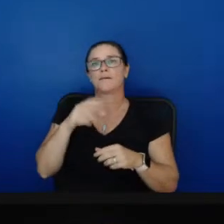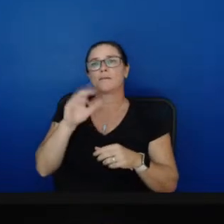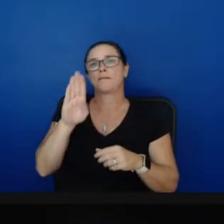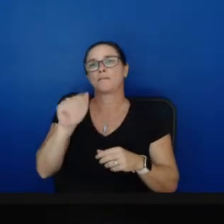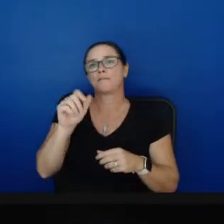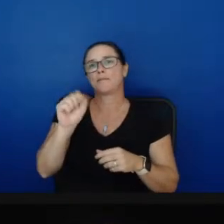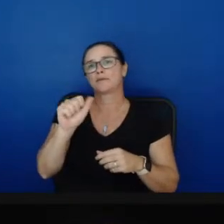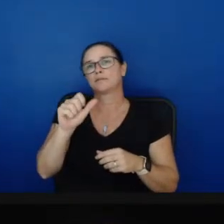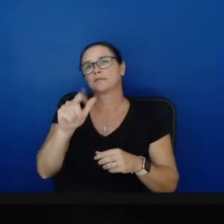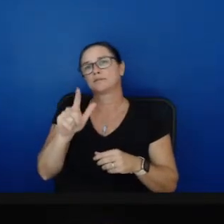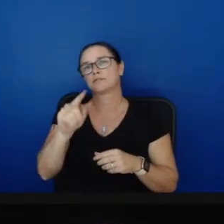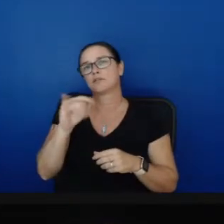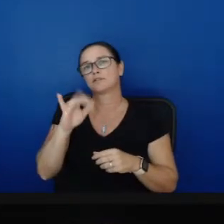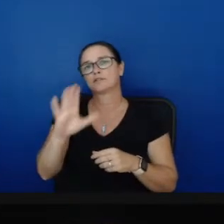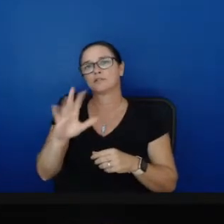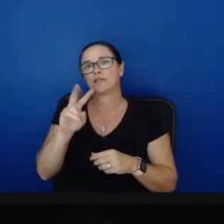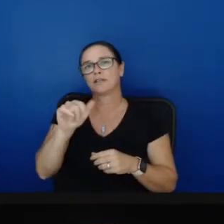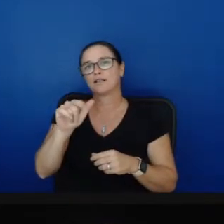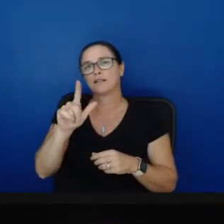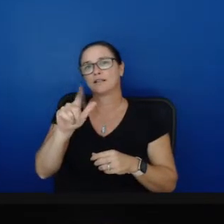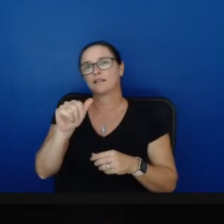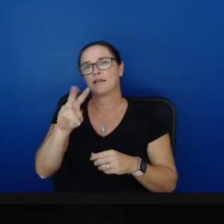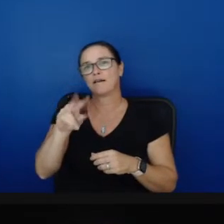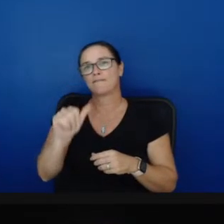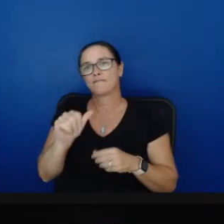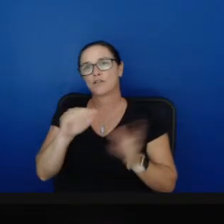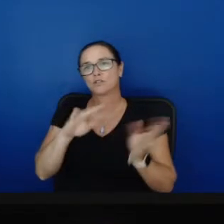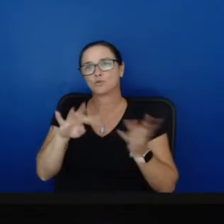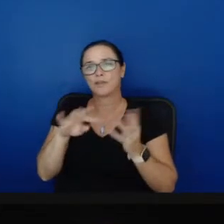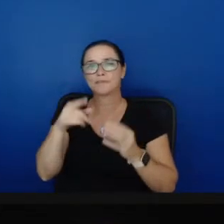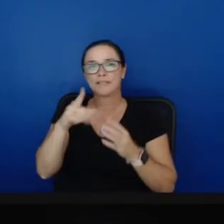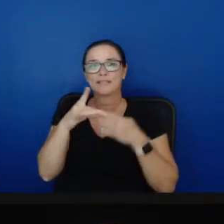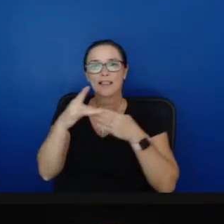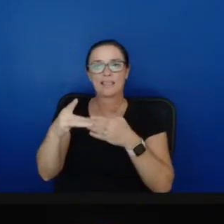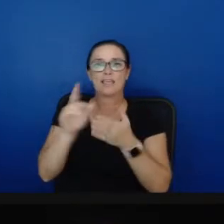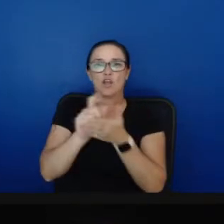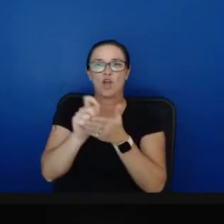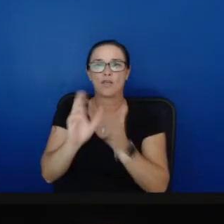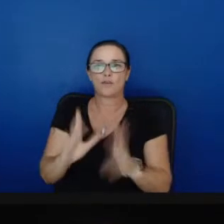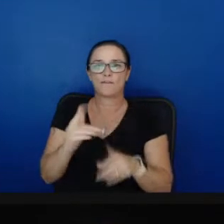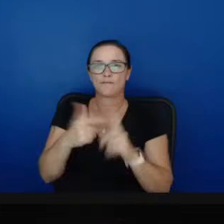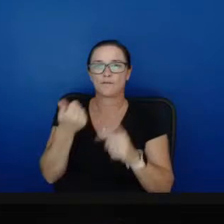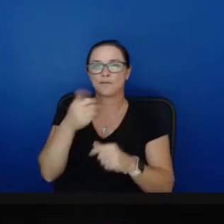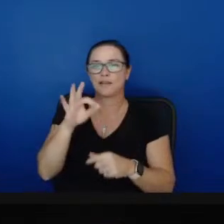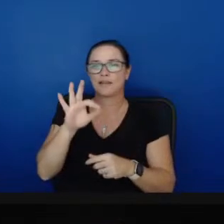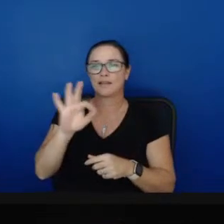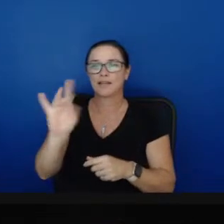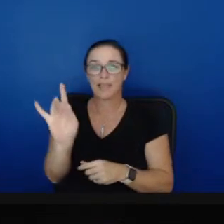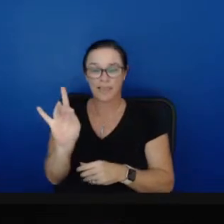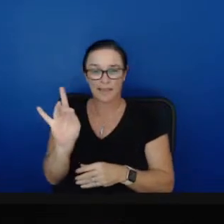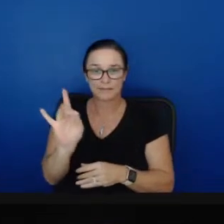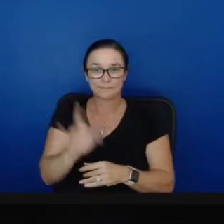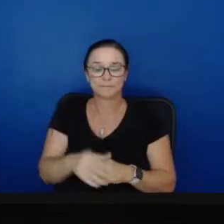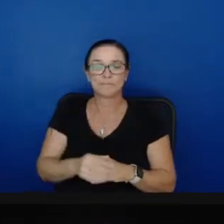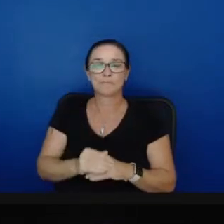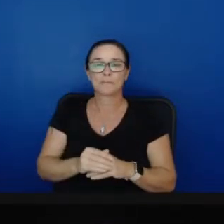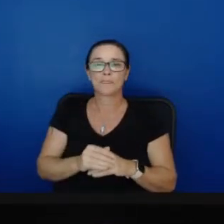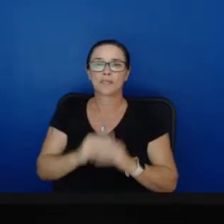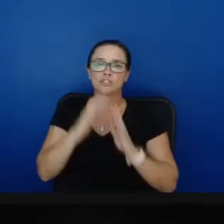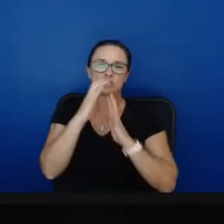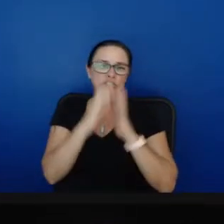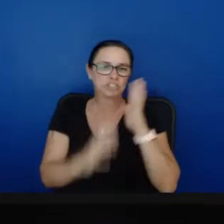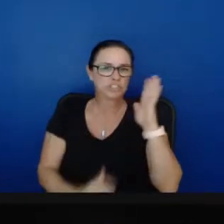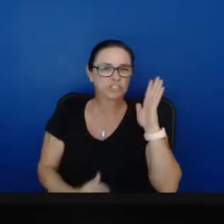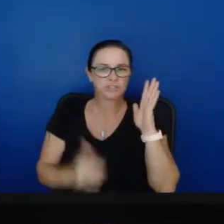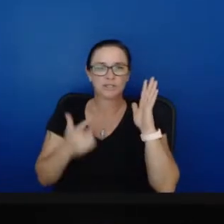volcano, where he's a lead author here. This is from 1998, a few years later, and a lot of stuff through here. So I'll